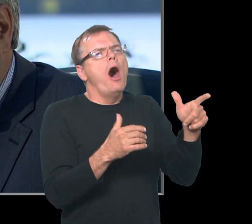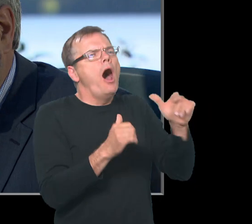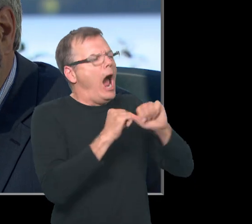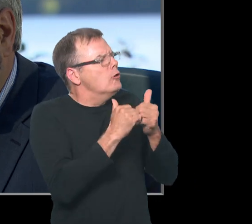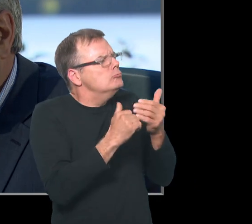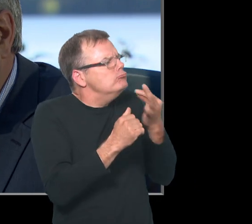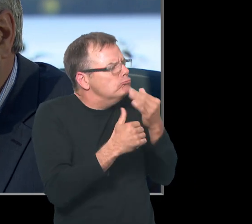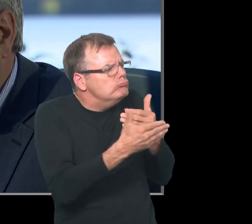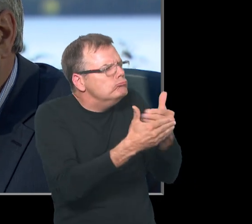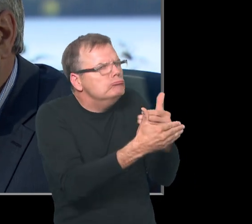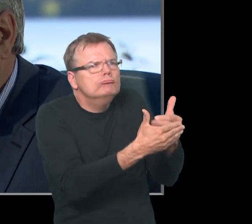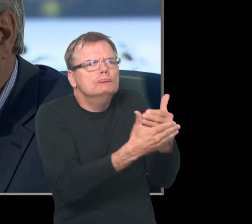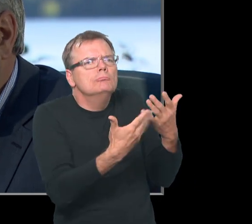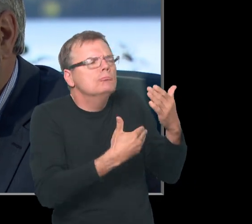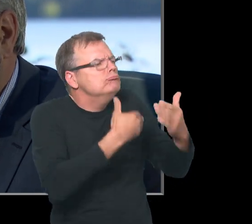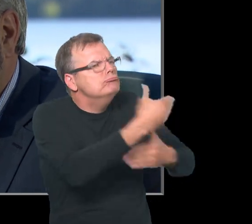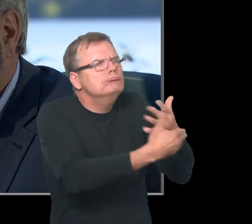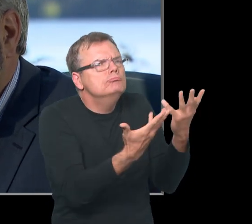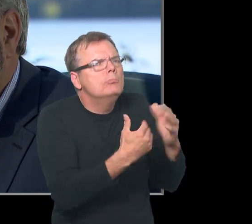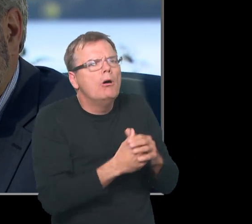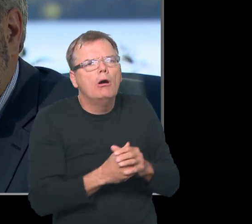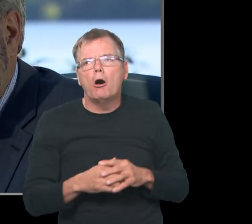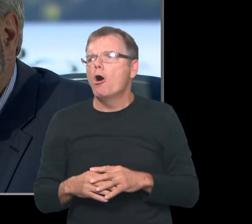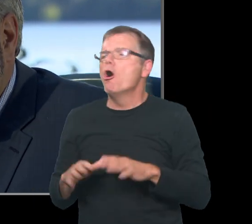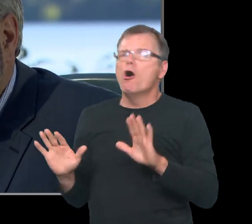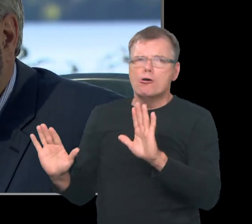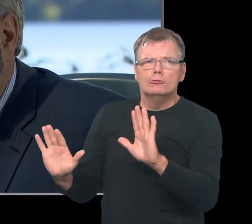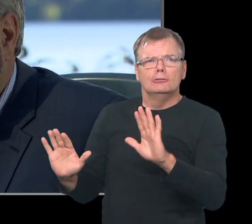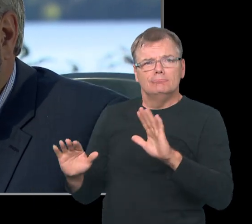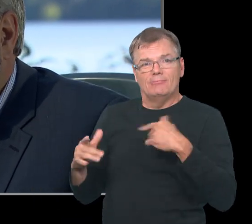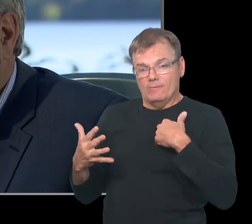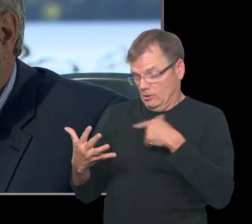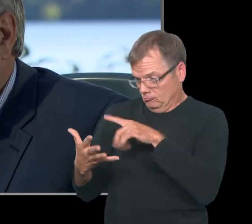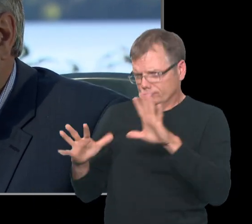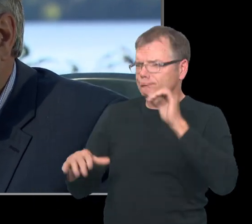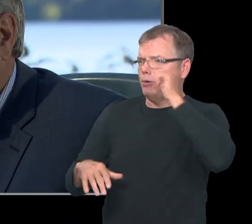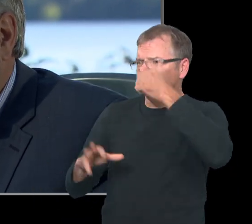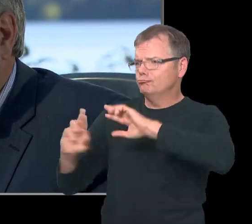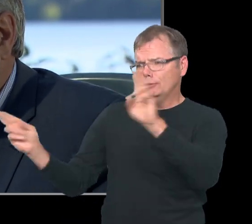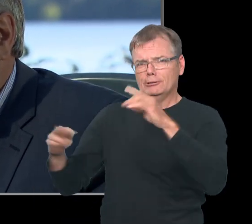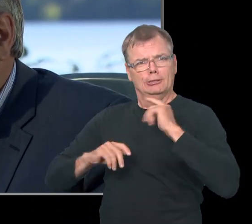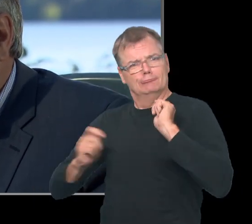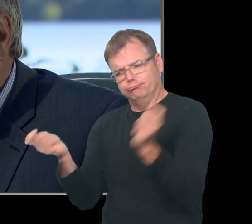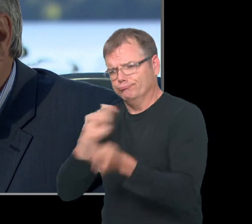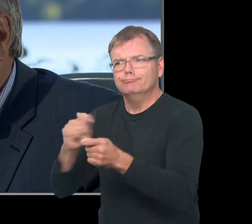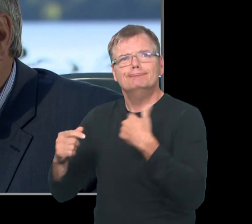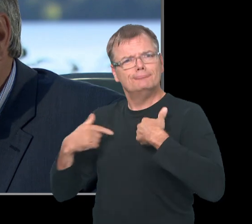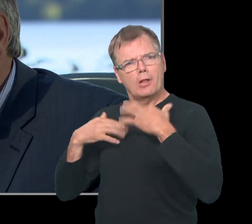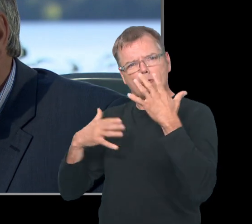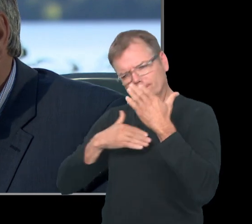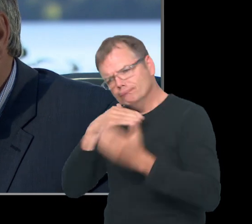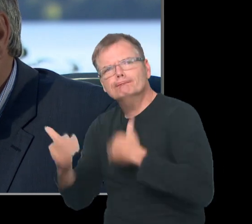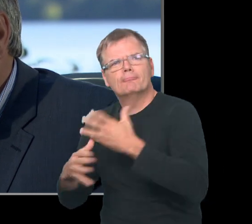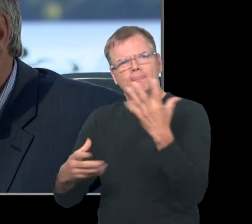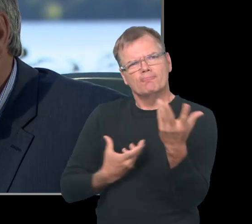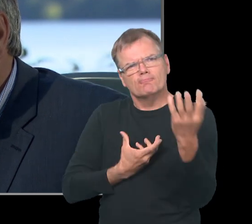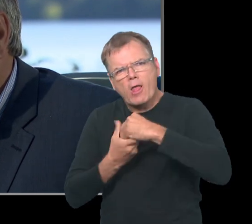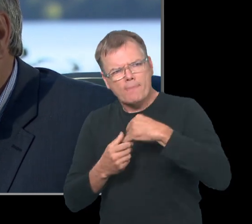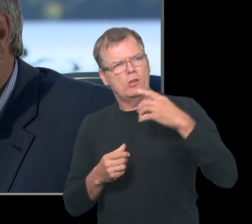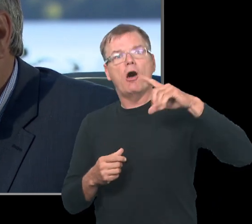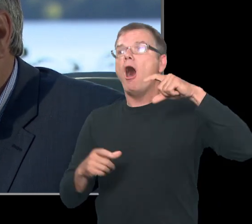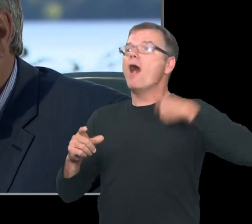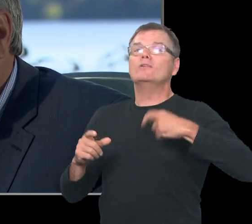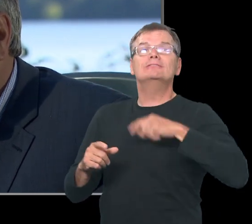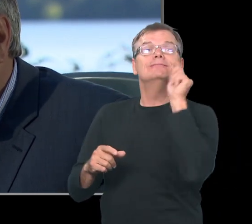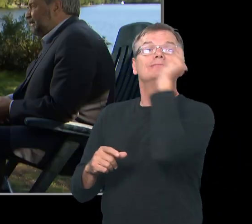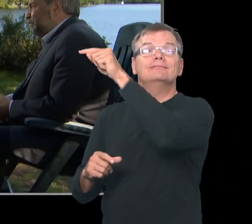to form a government, we would see change in our attitudes internationally. I'd love nothing more than to go to Paris at the Conference of the Parties in December